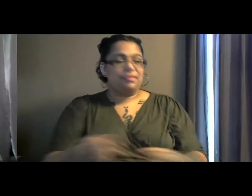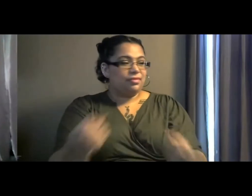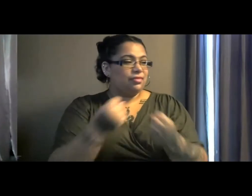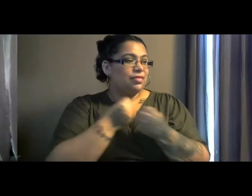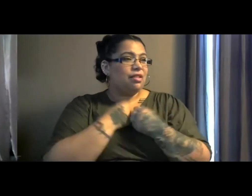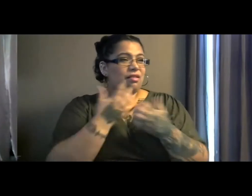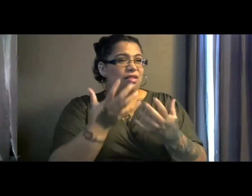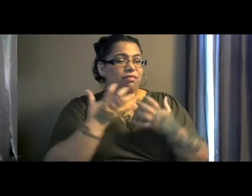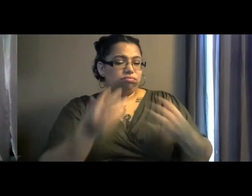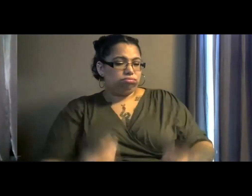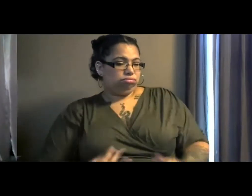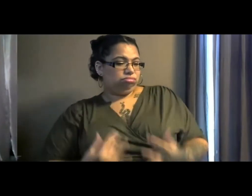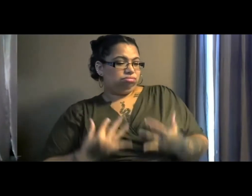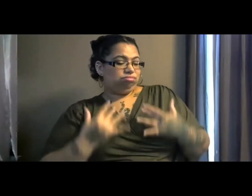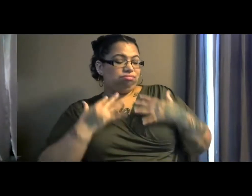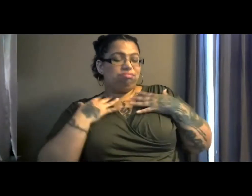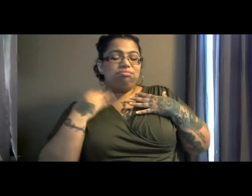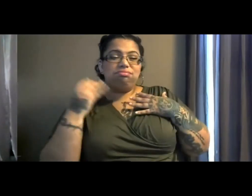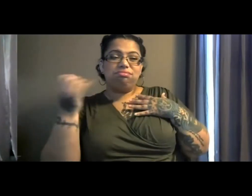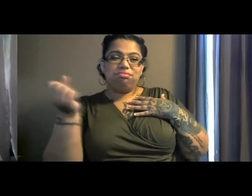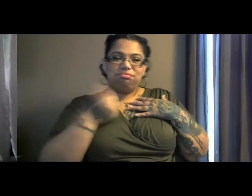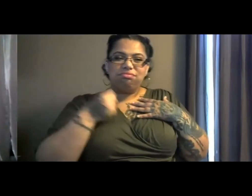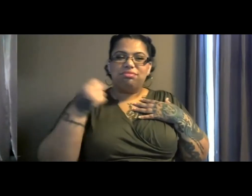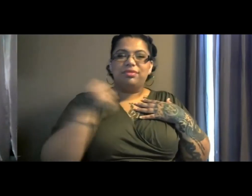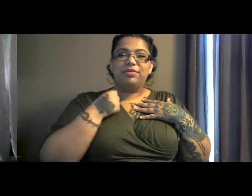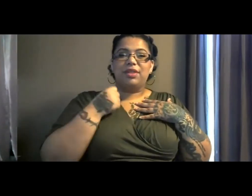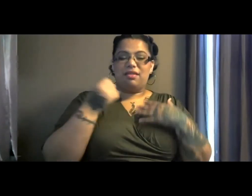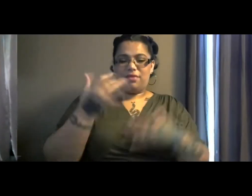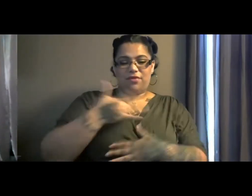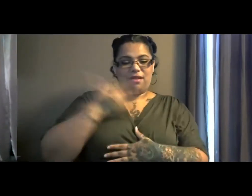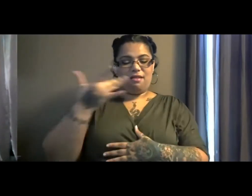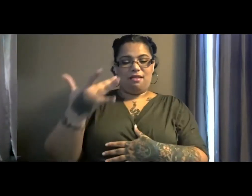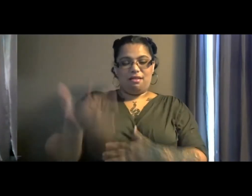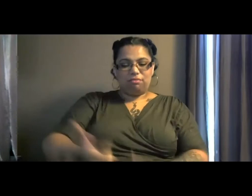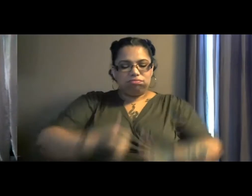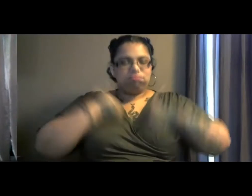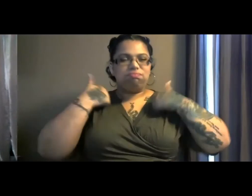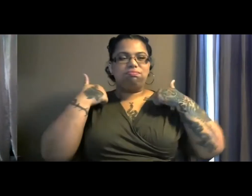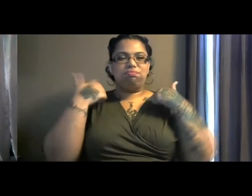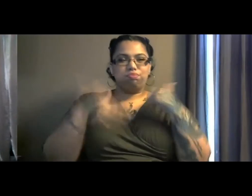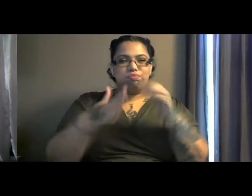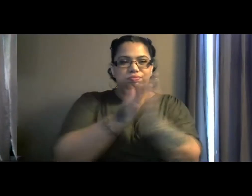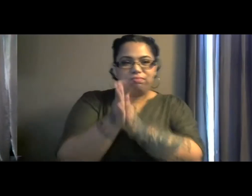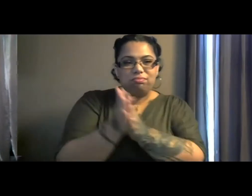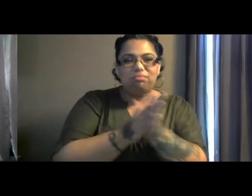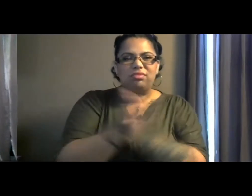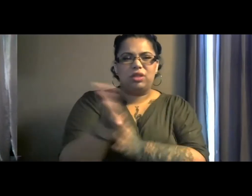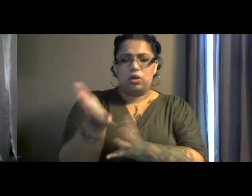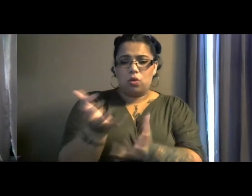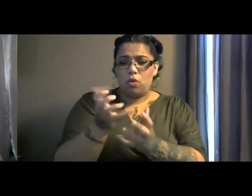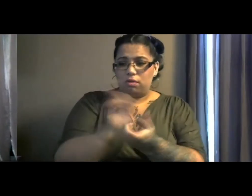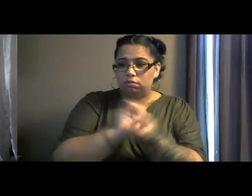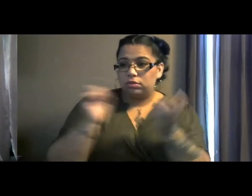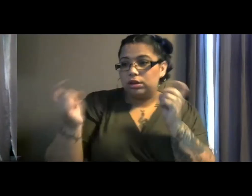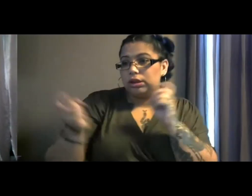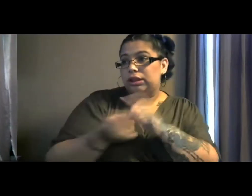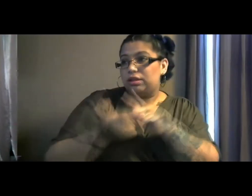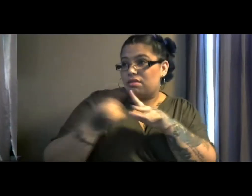up inside, makes you feel alive. If you wanna change, start with